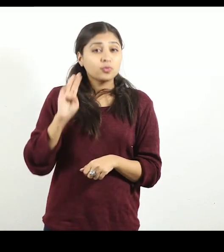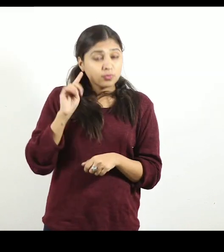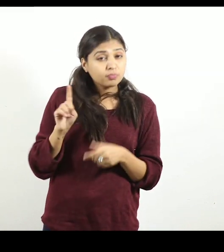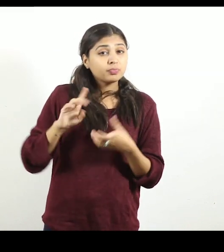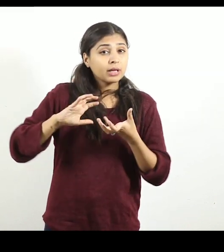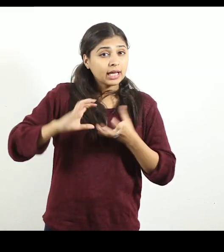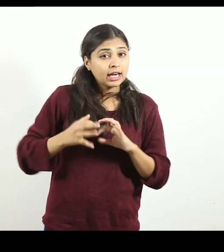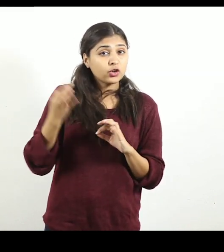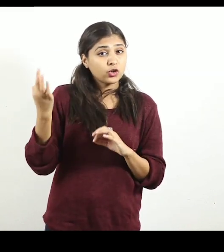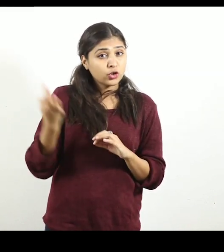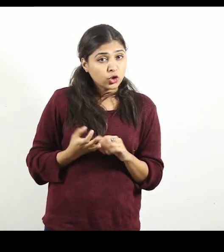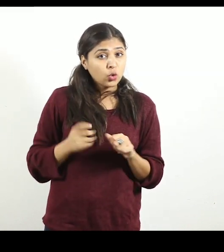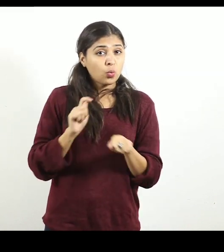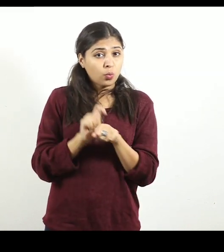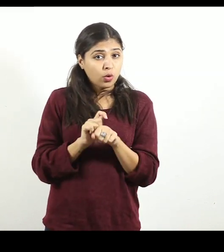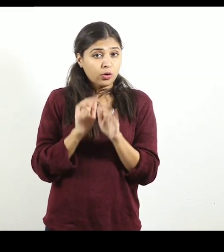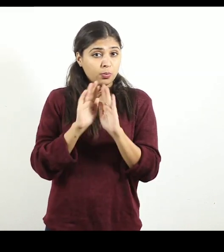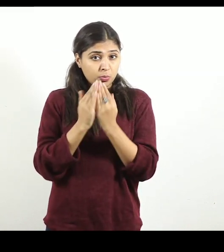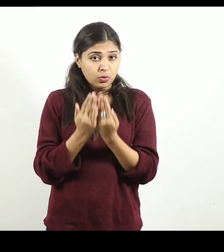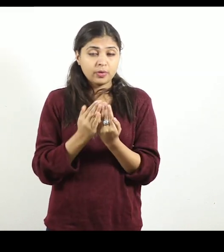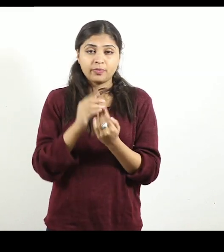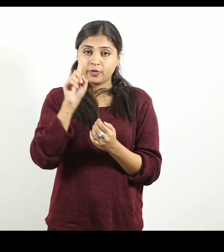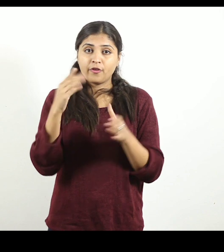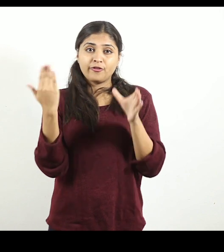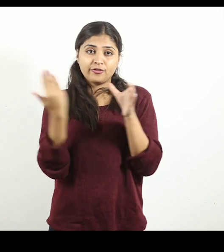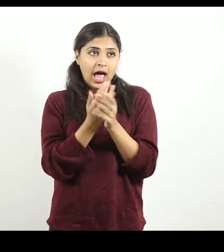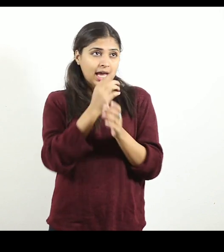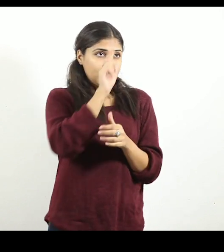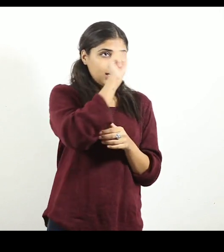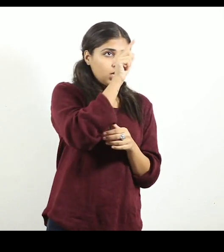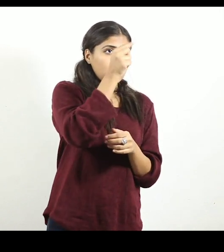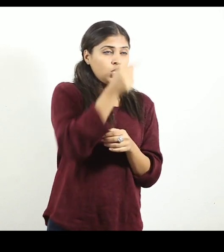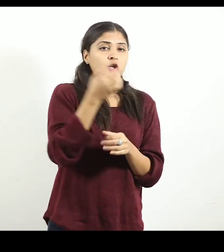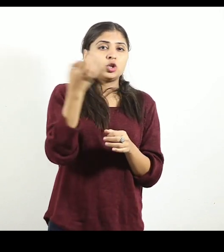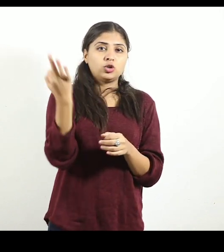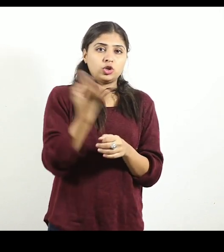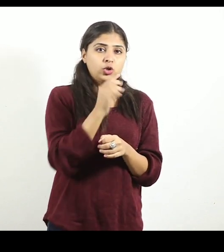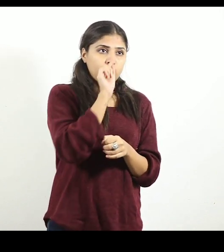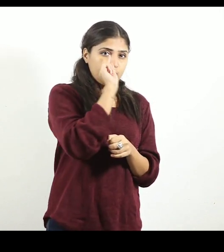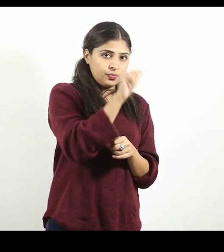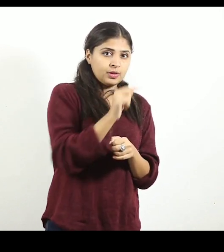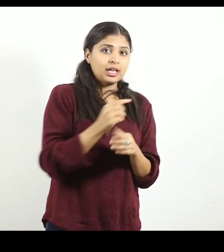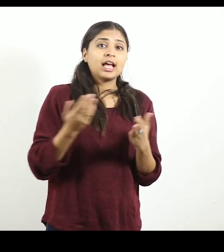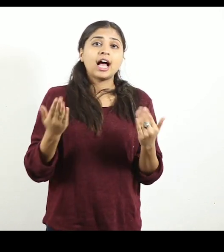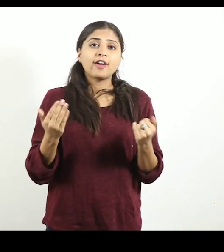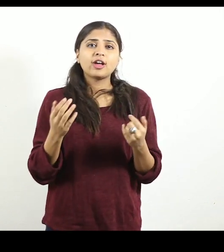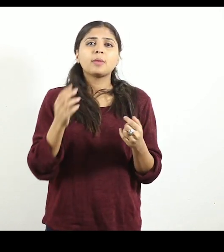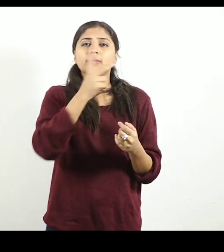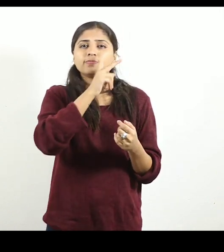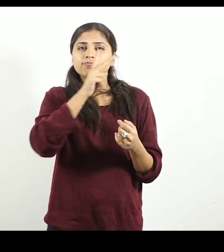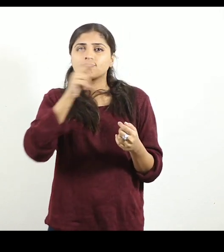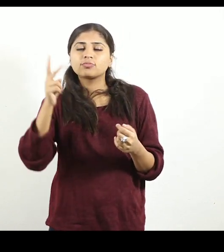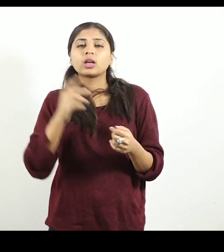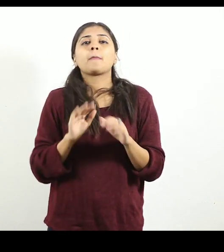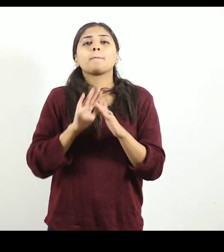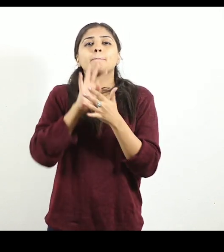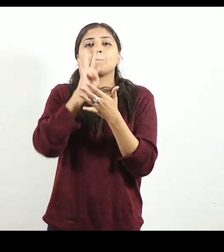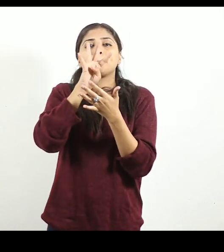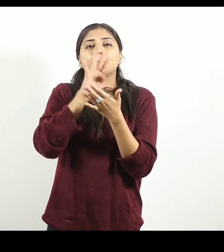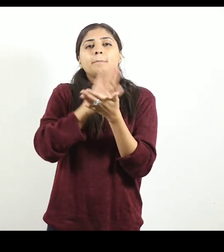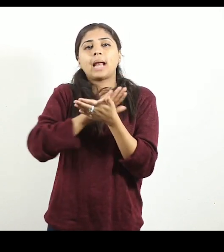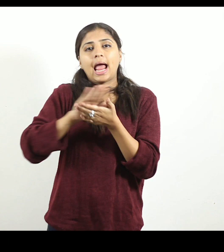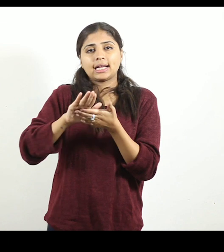Create a new workbook. In order to create a new workbook, click on the File tab and then click New. Under